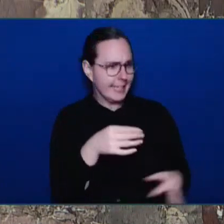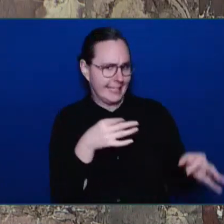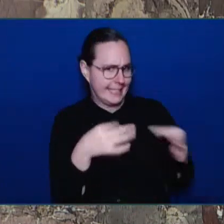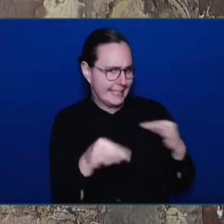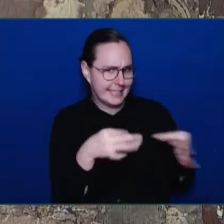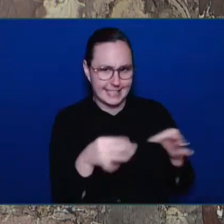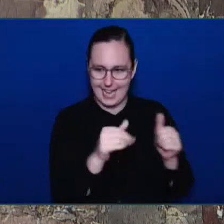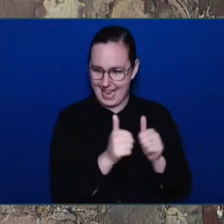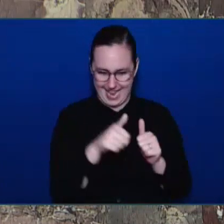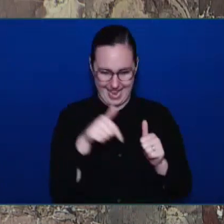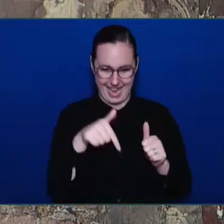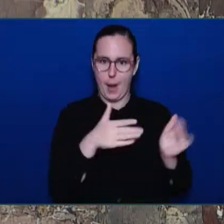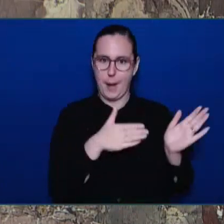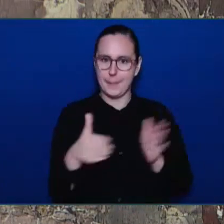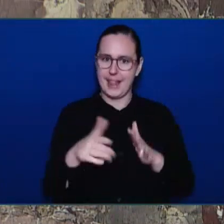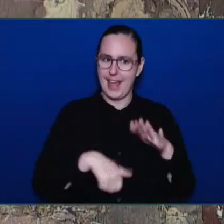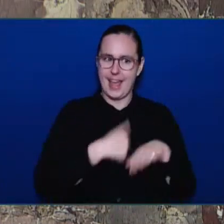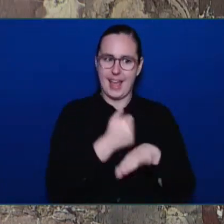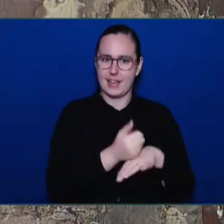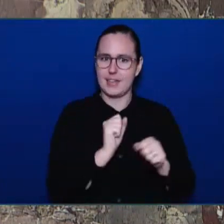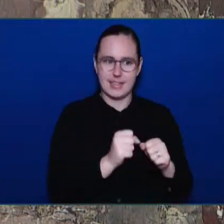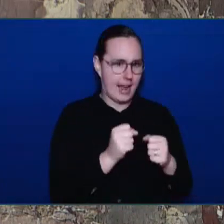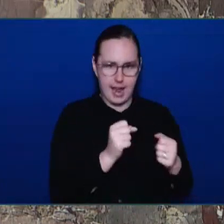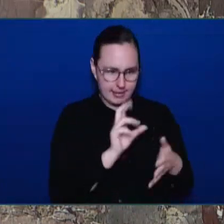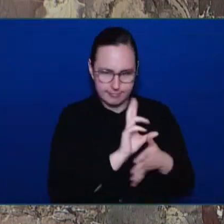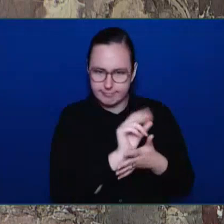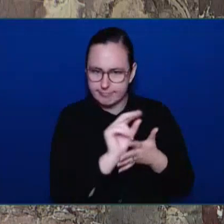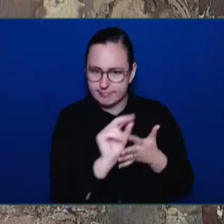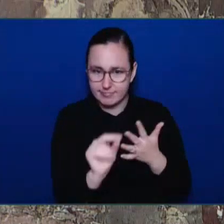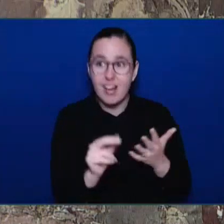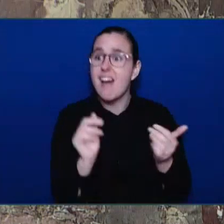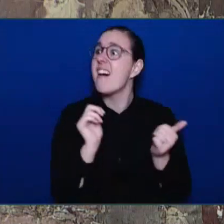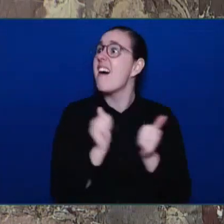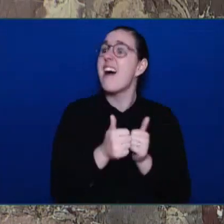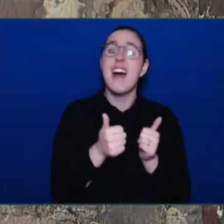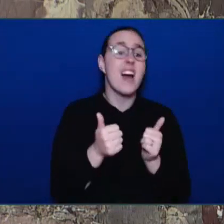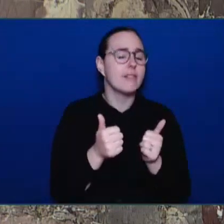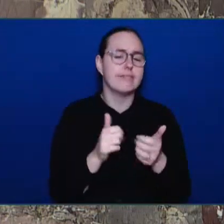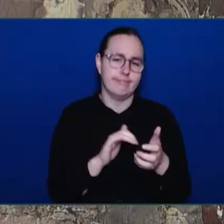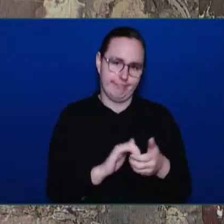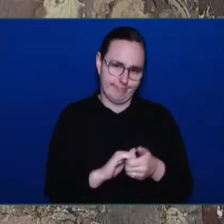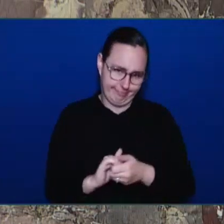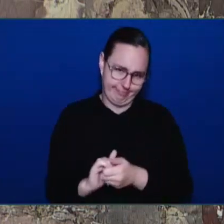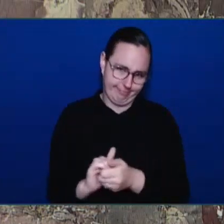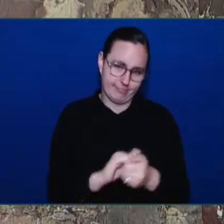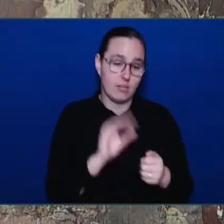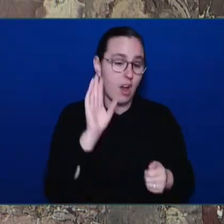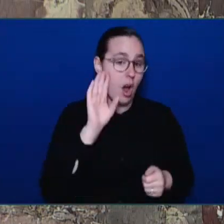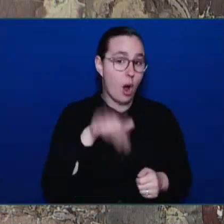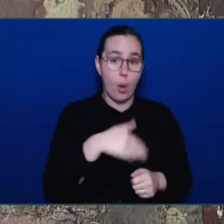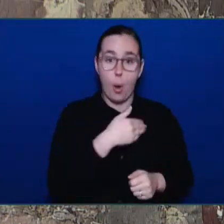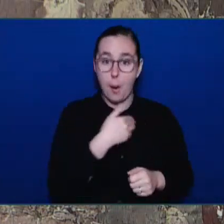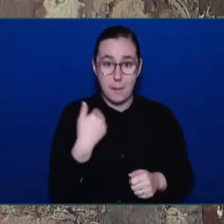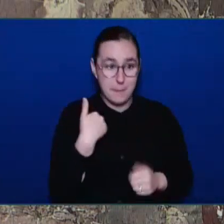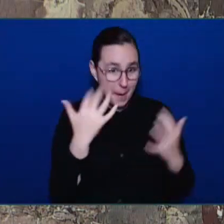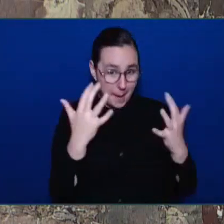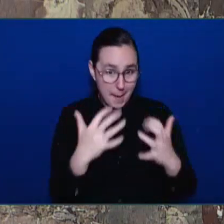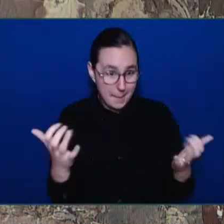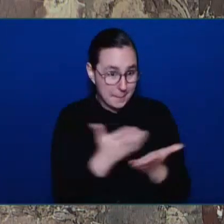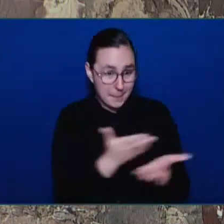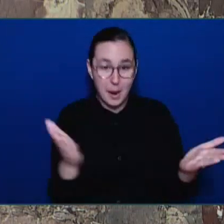I don't believe there's a member in this place that doesn't believe that this is a huge priority, especially with shocking news coming out of Prince Rupert today.